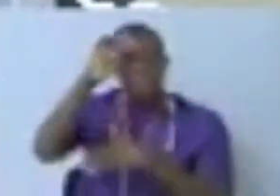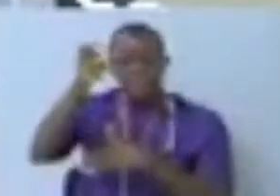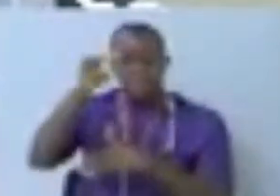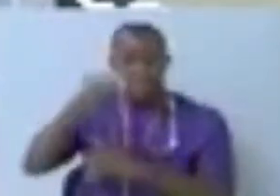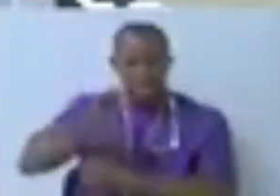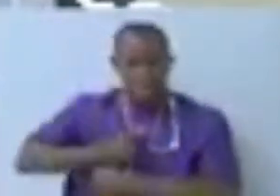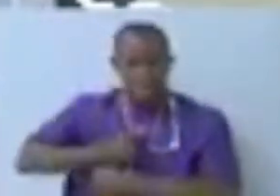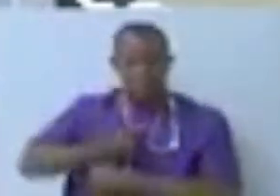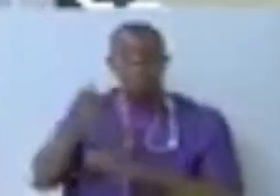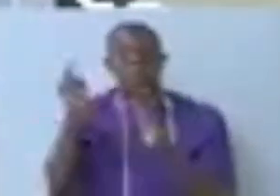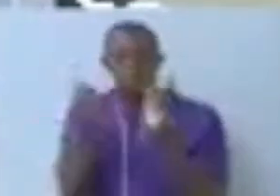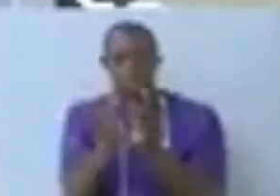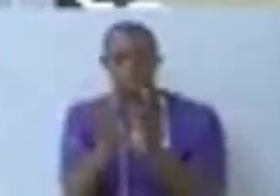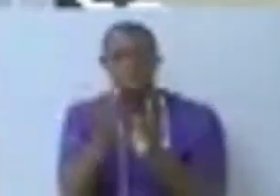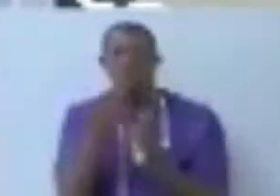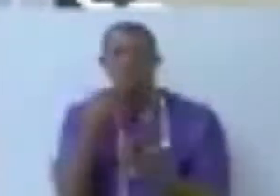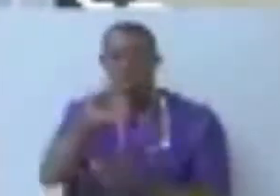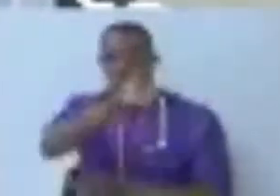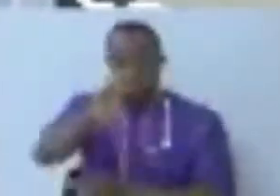asked the question, name?